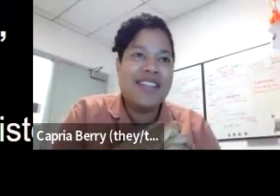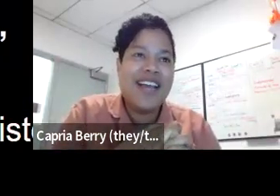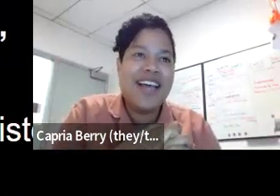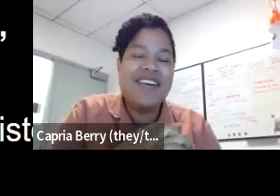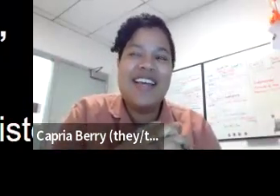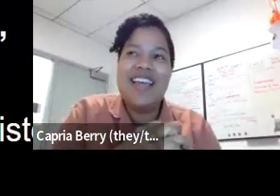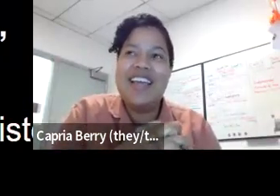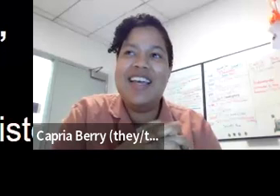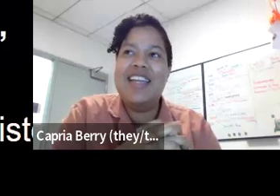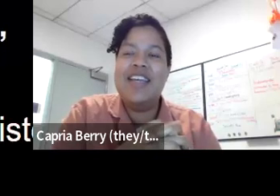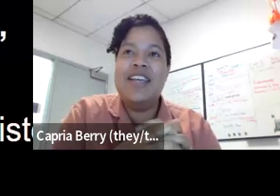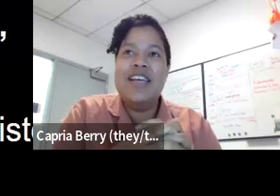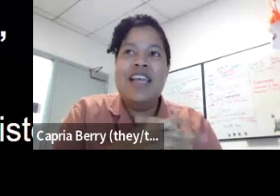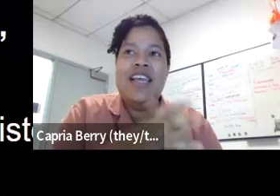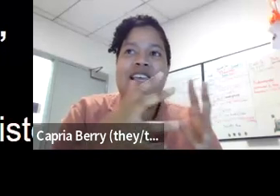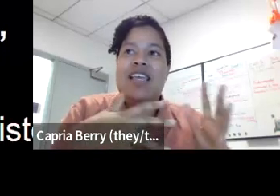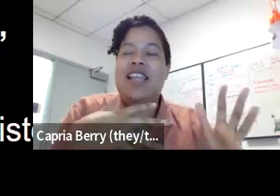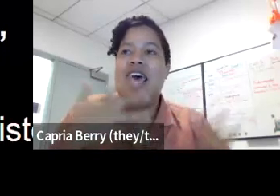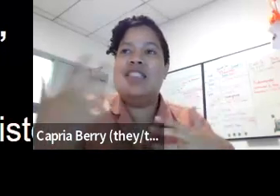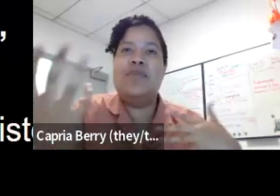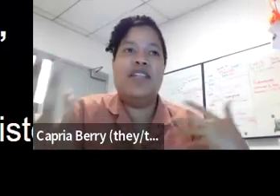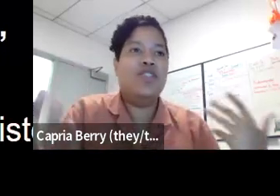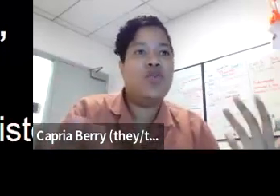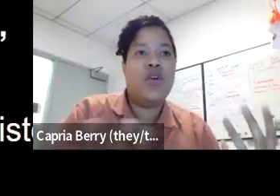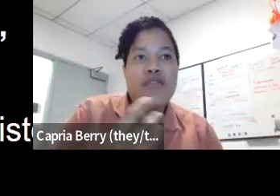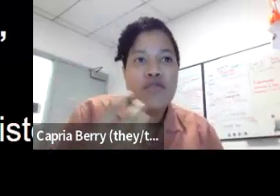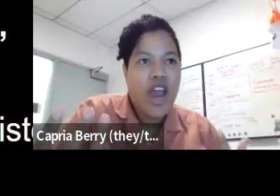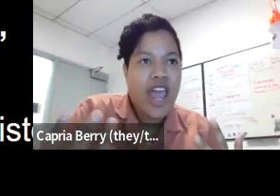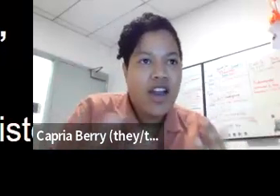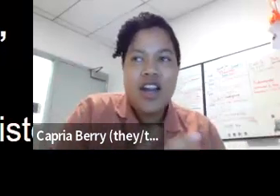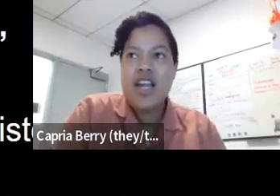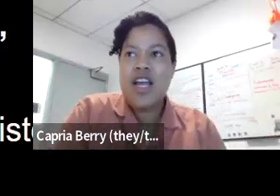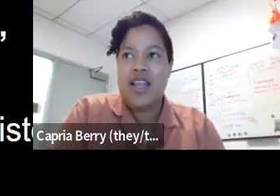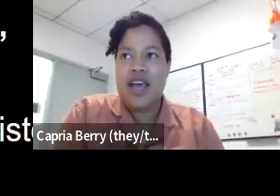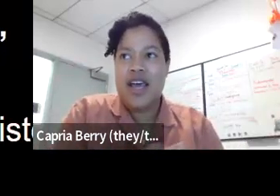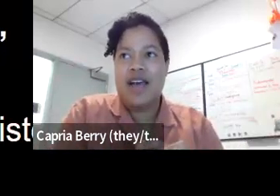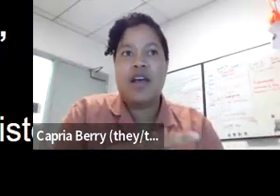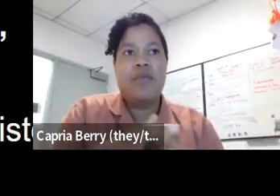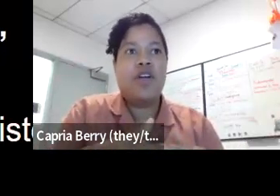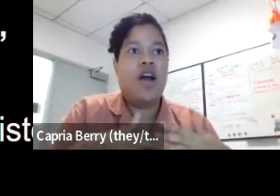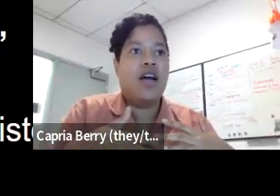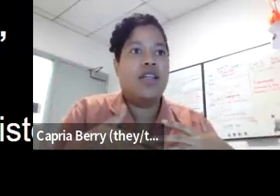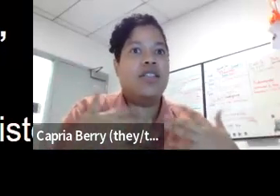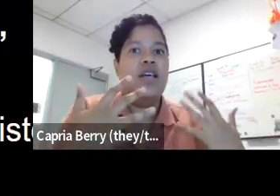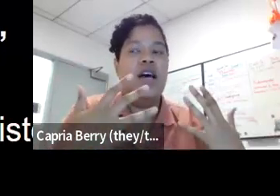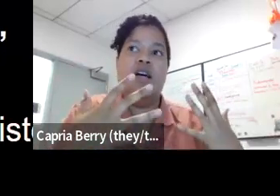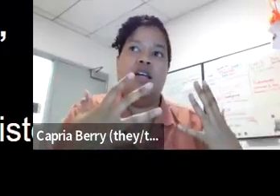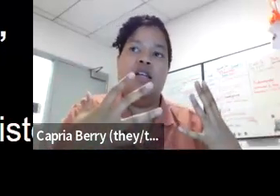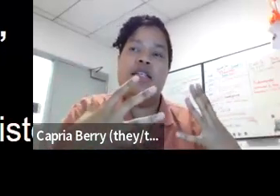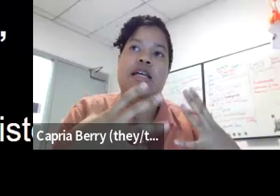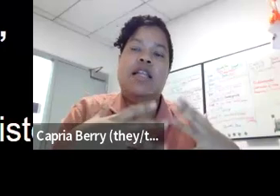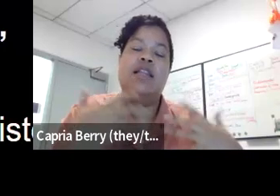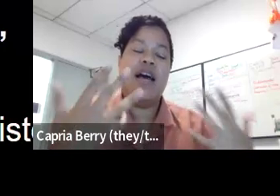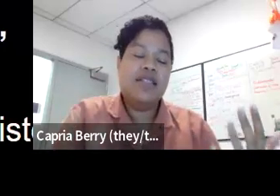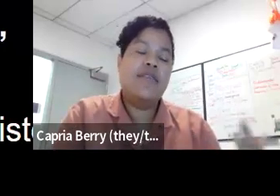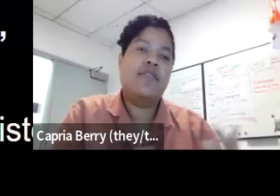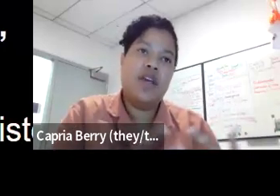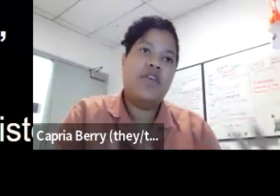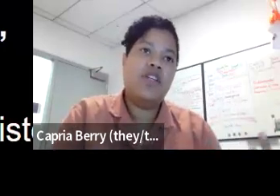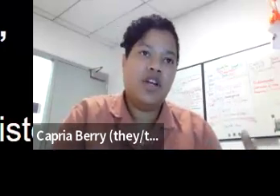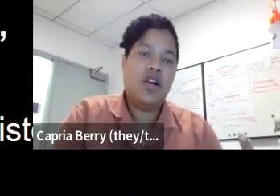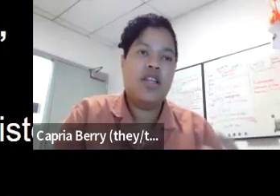Thanks, Alex. My name's Capria. I use they, them pronouns. I am zooming